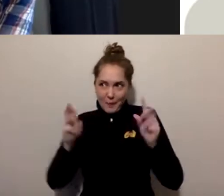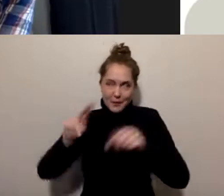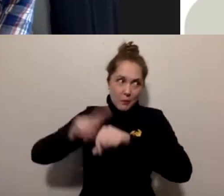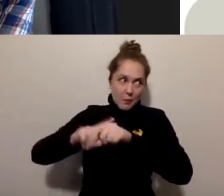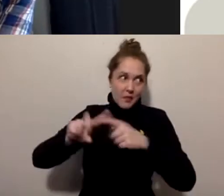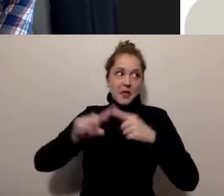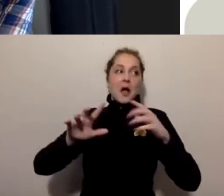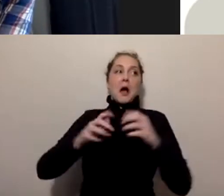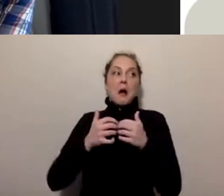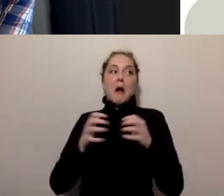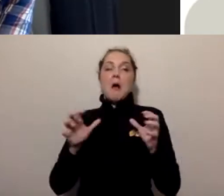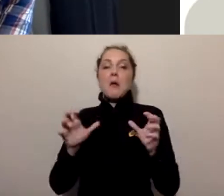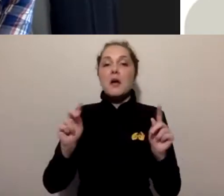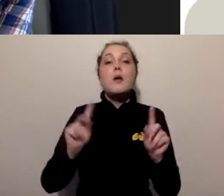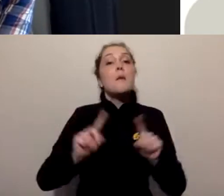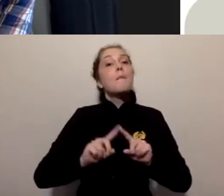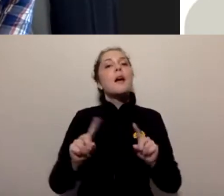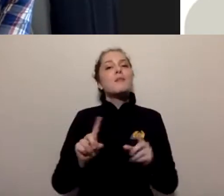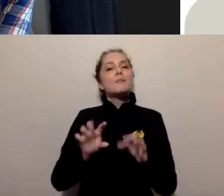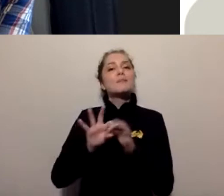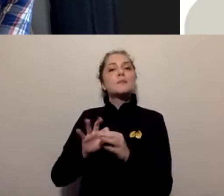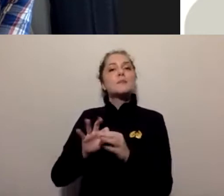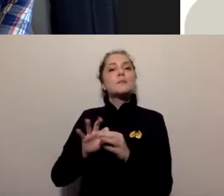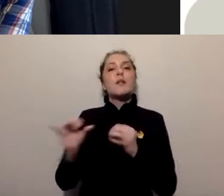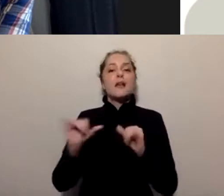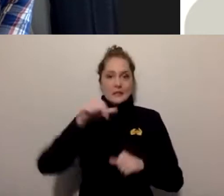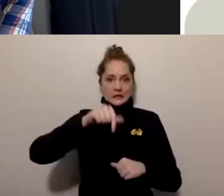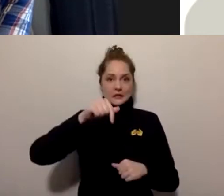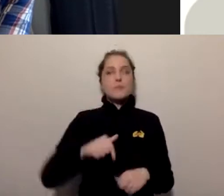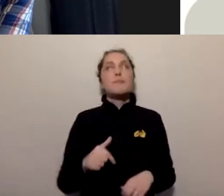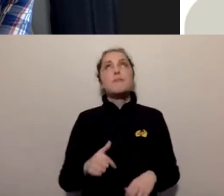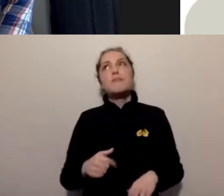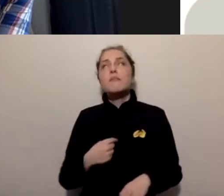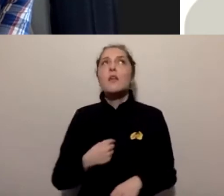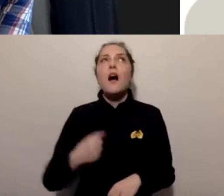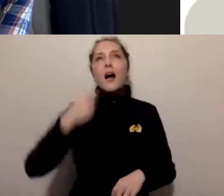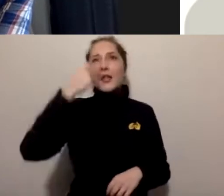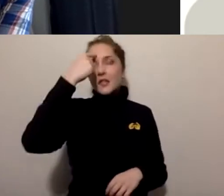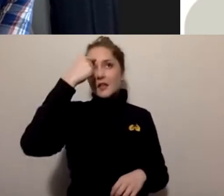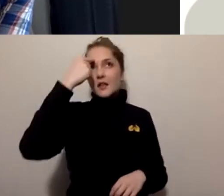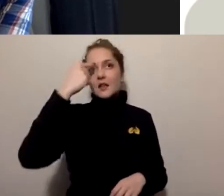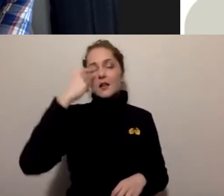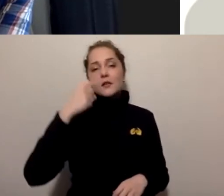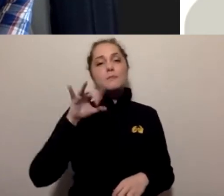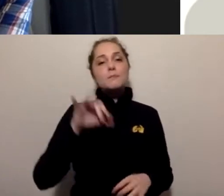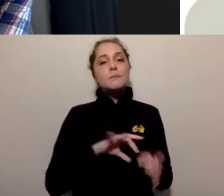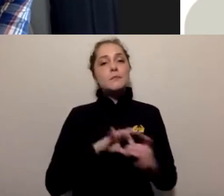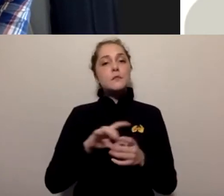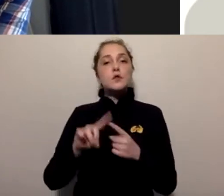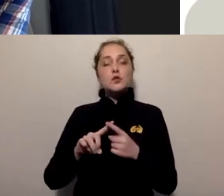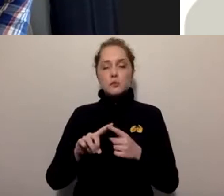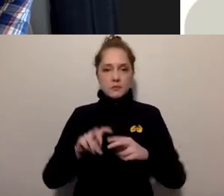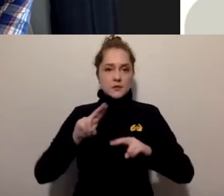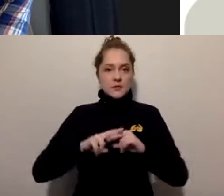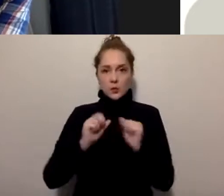to organizations like yourself, I think that that goes in part with, sitting down with